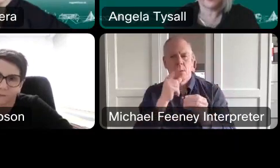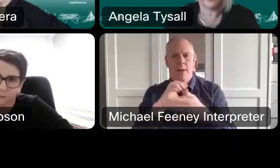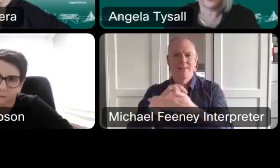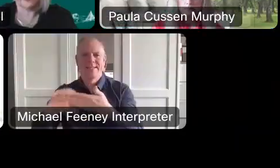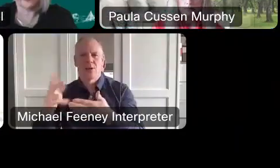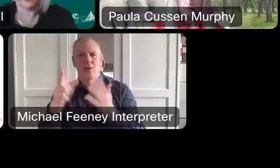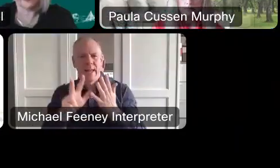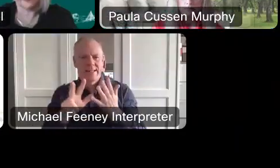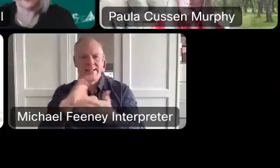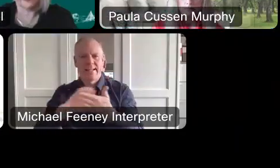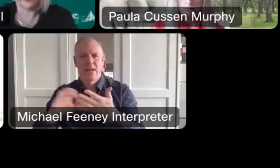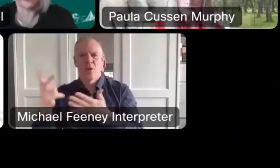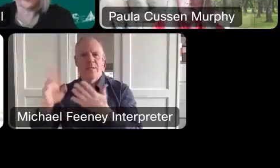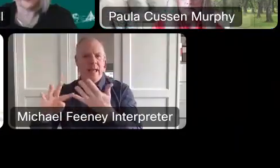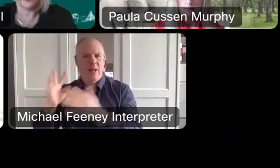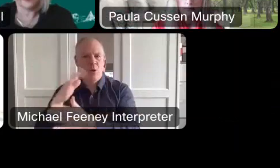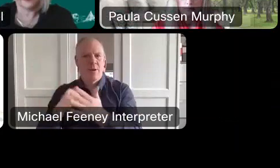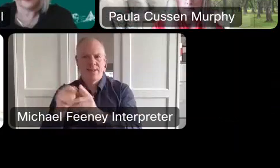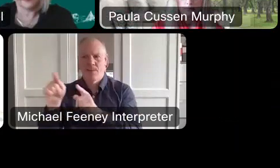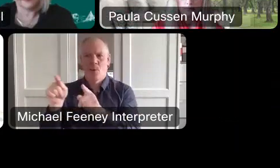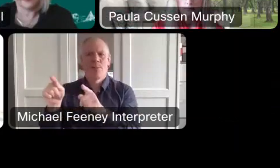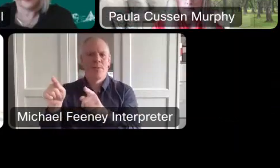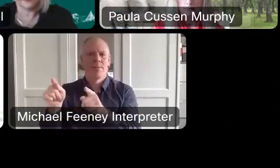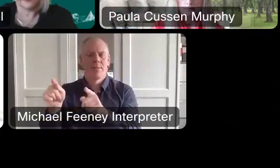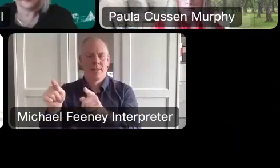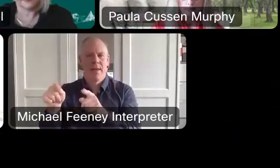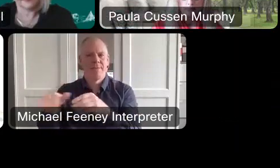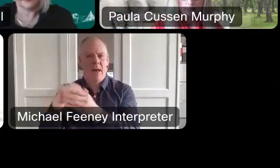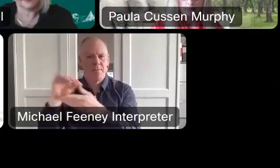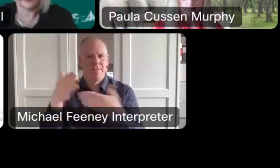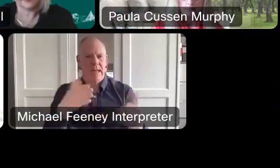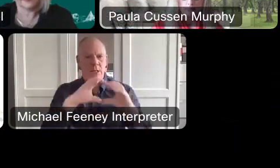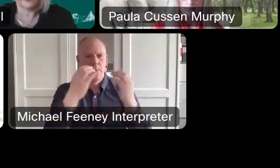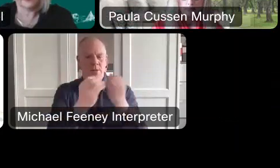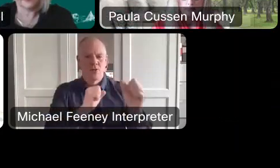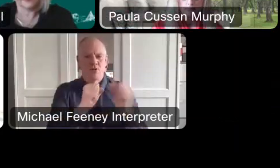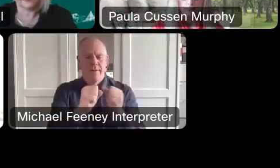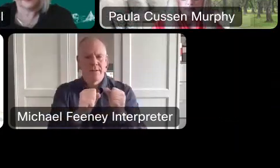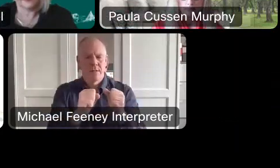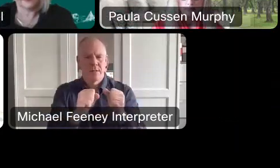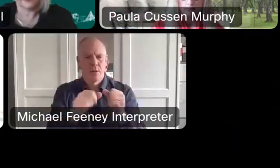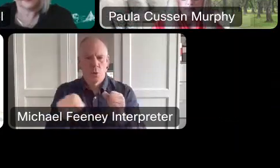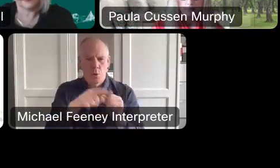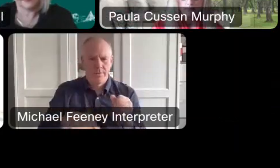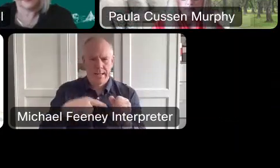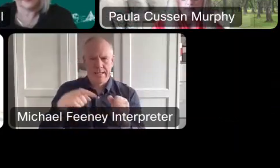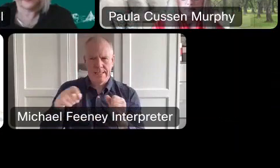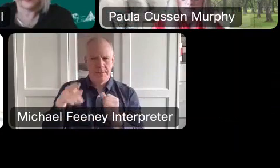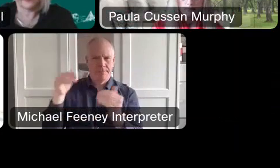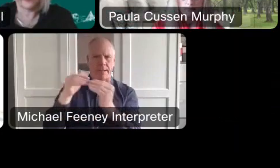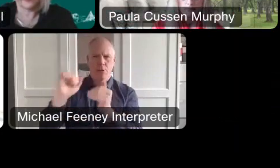39 organisations, which is fundamental to provision of community services. How do you see this working in that